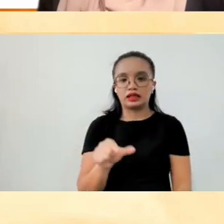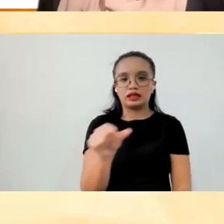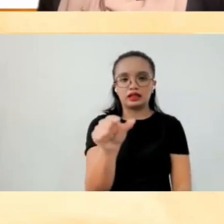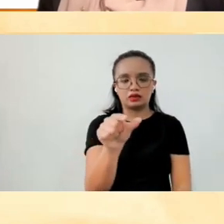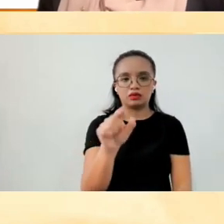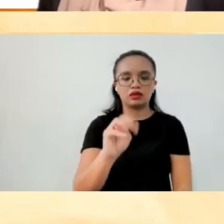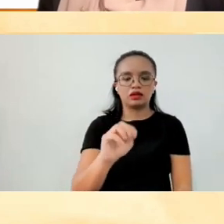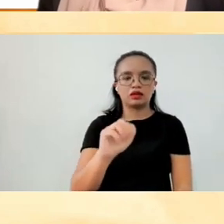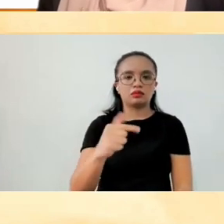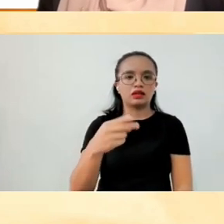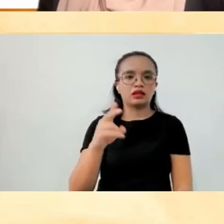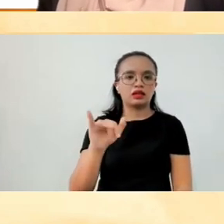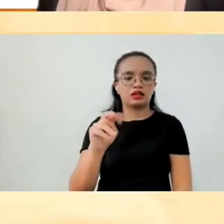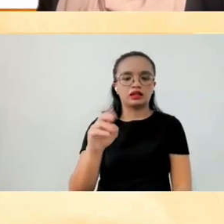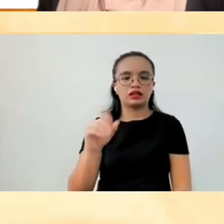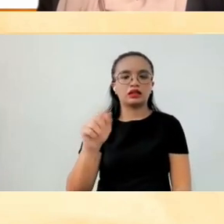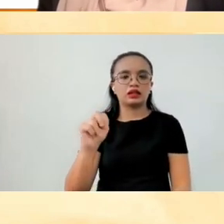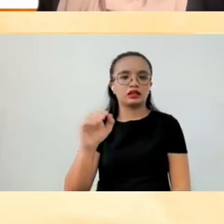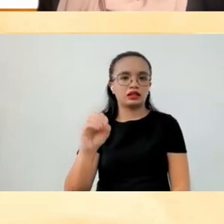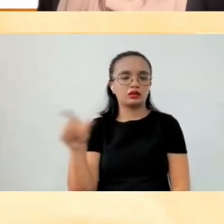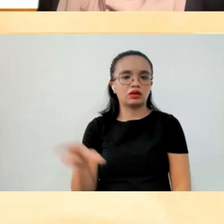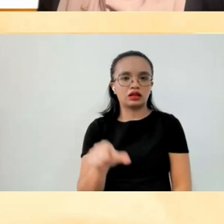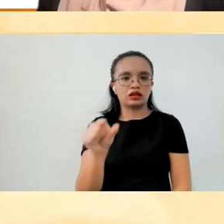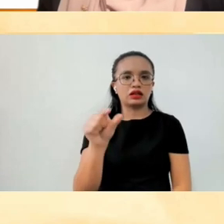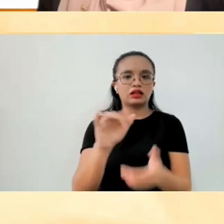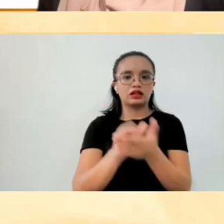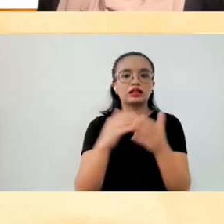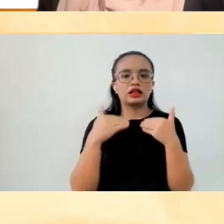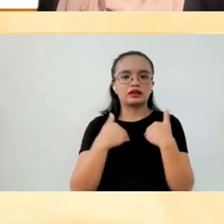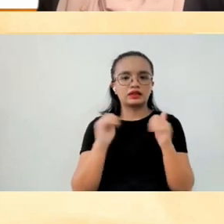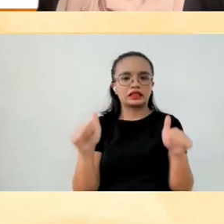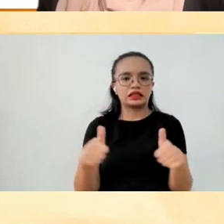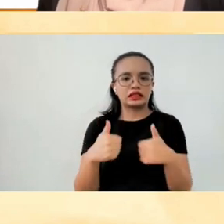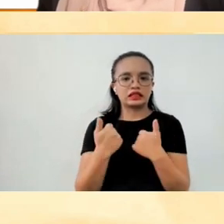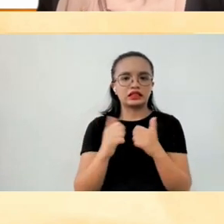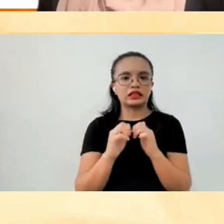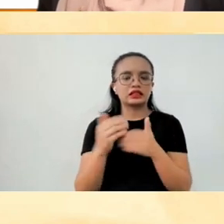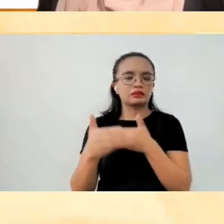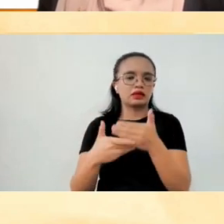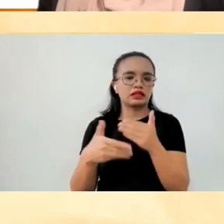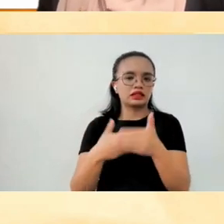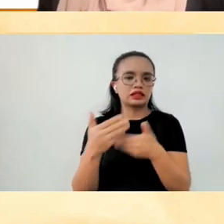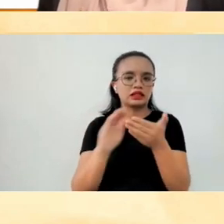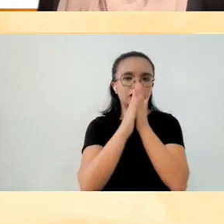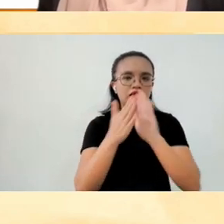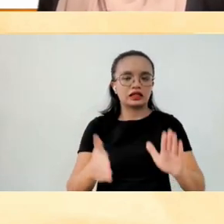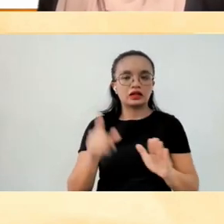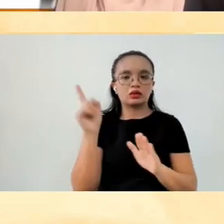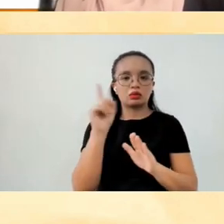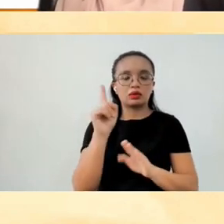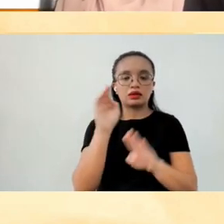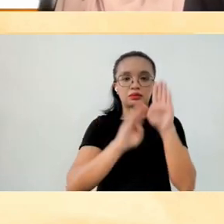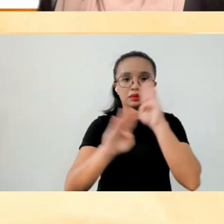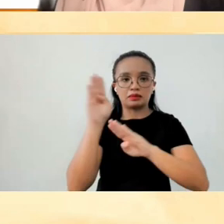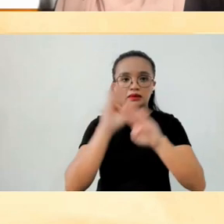provinces of the BARM, that also pose challenges to the peace process. So the problem of internal displacement in